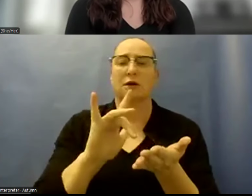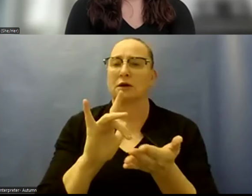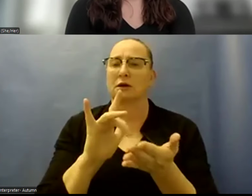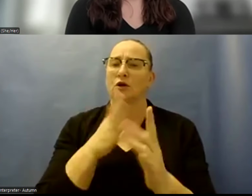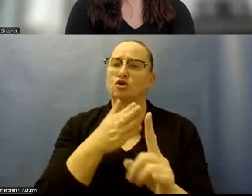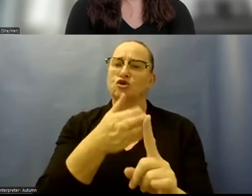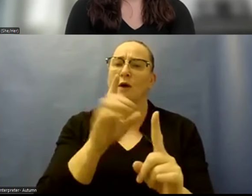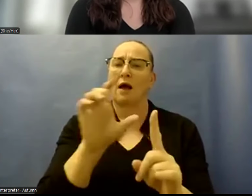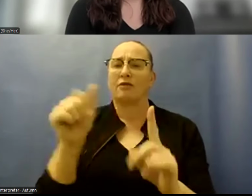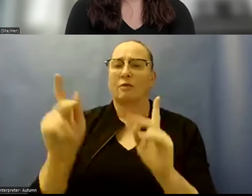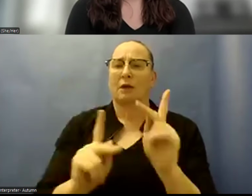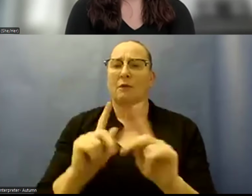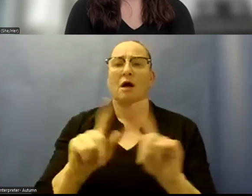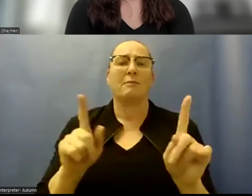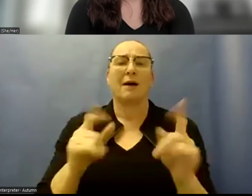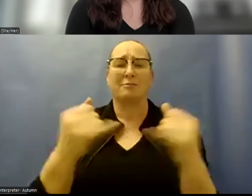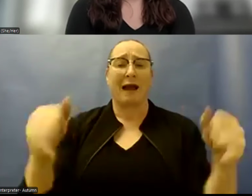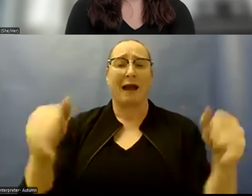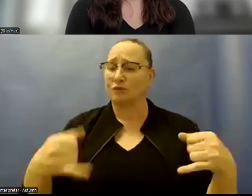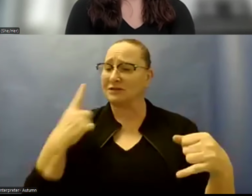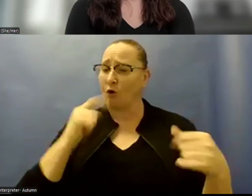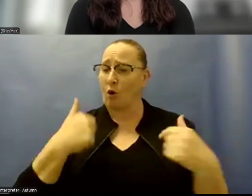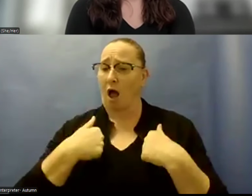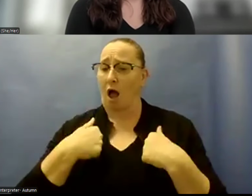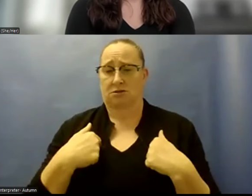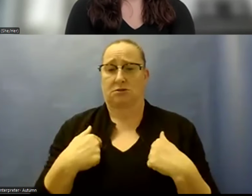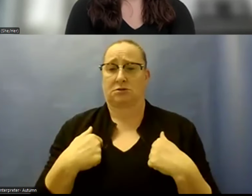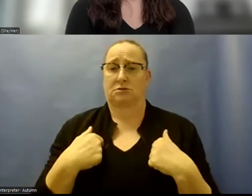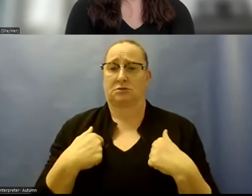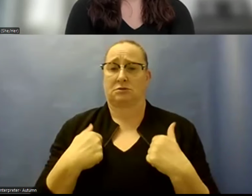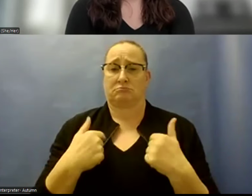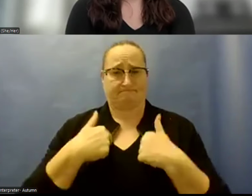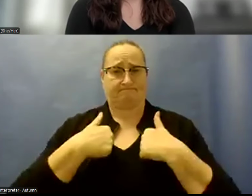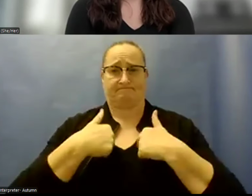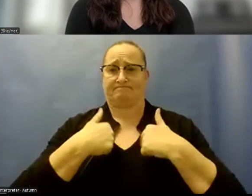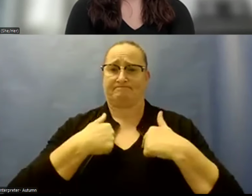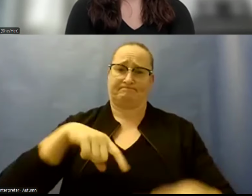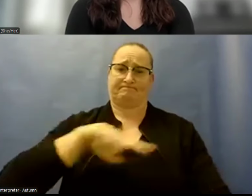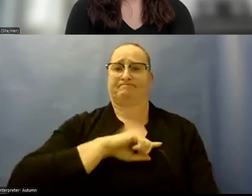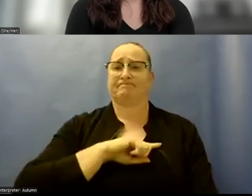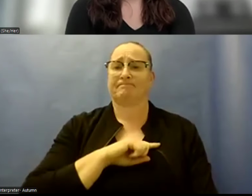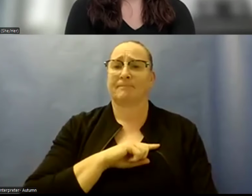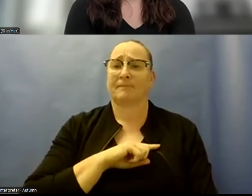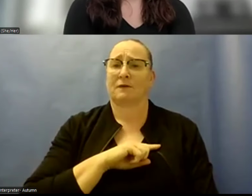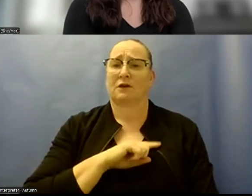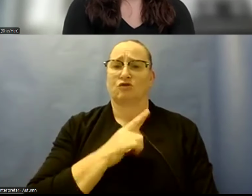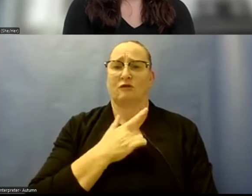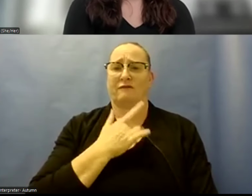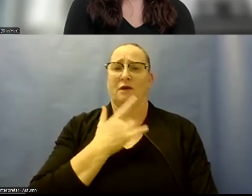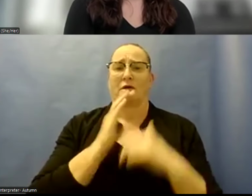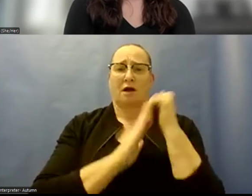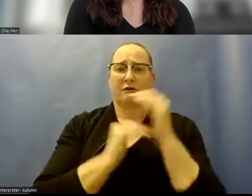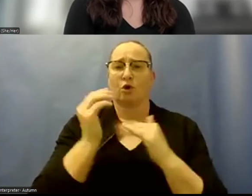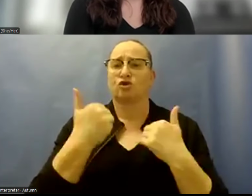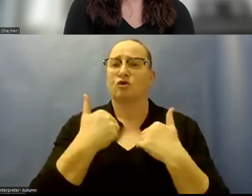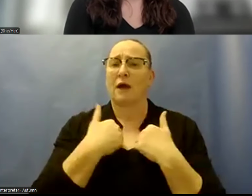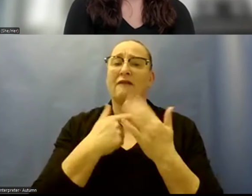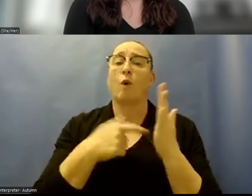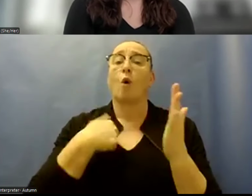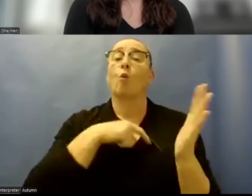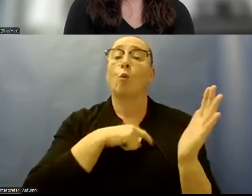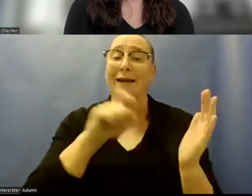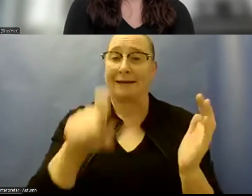But boundaries are for us. Boundaries are the landmark for us to feel comfortable and to have what we need,